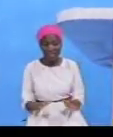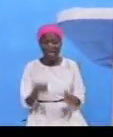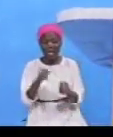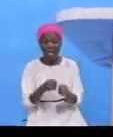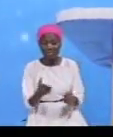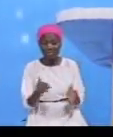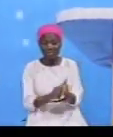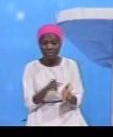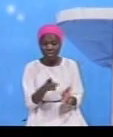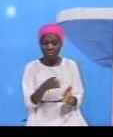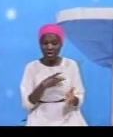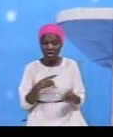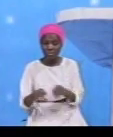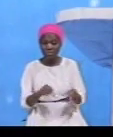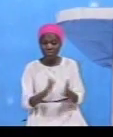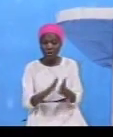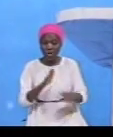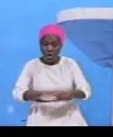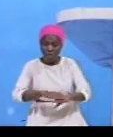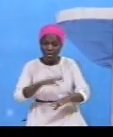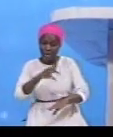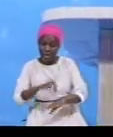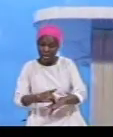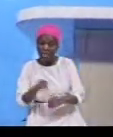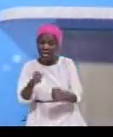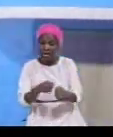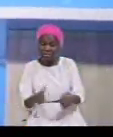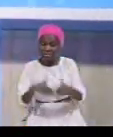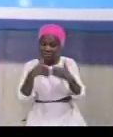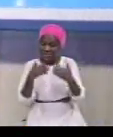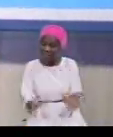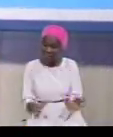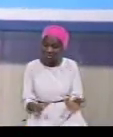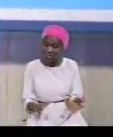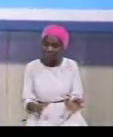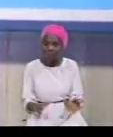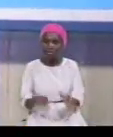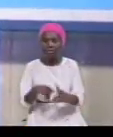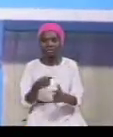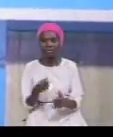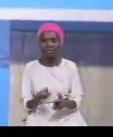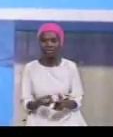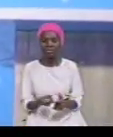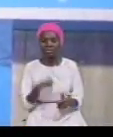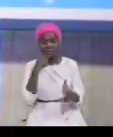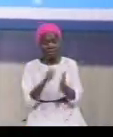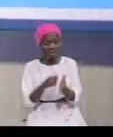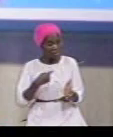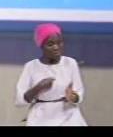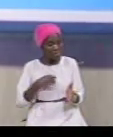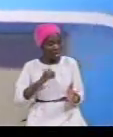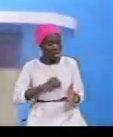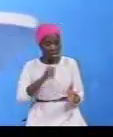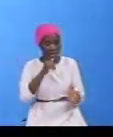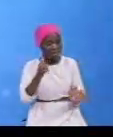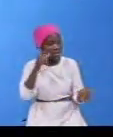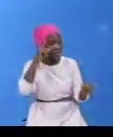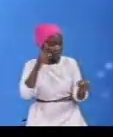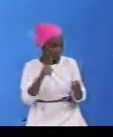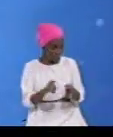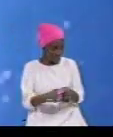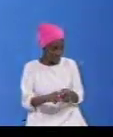earth, everything finished. And he said, I am a prophet, and this is no dream, and this is